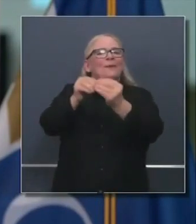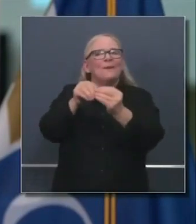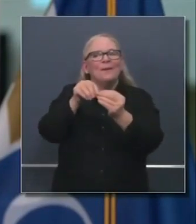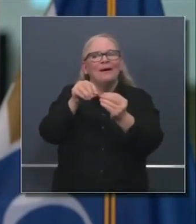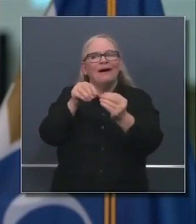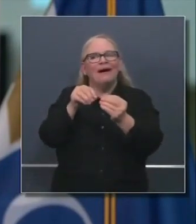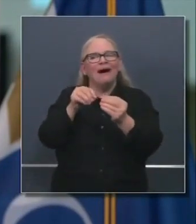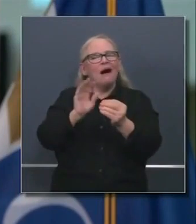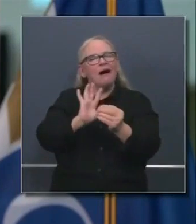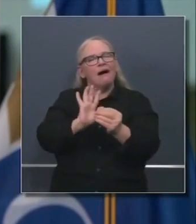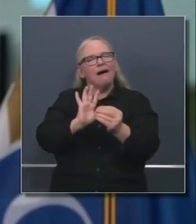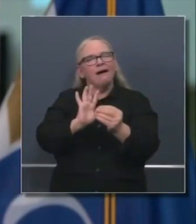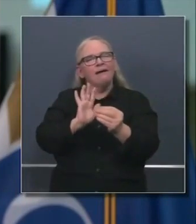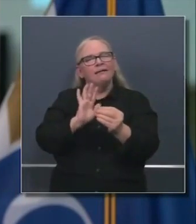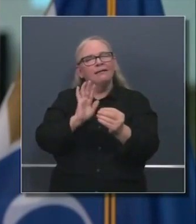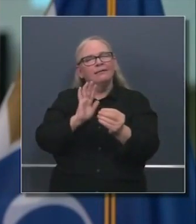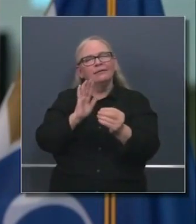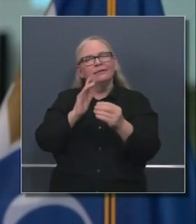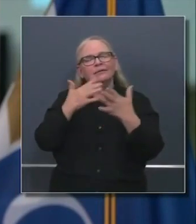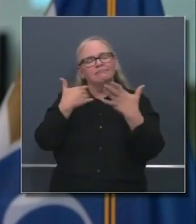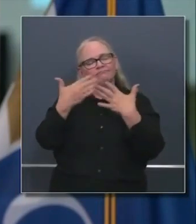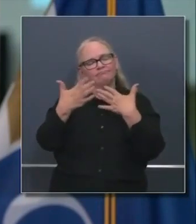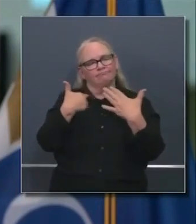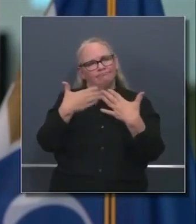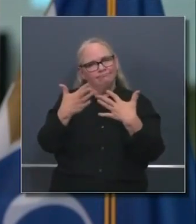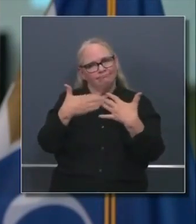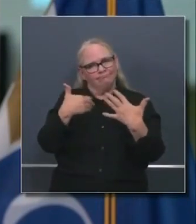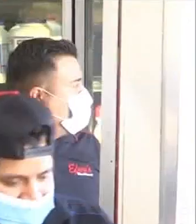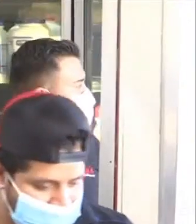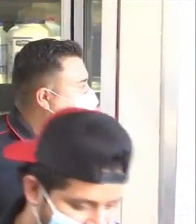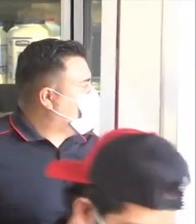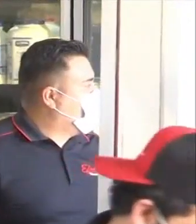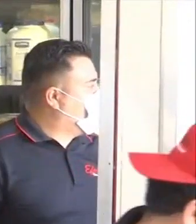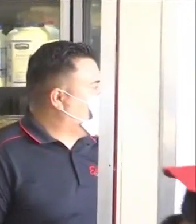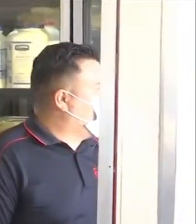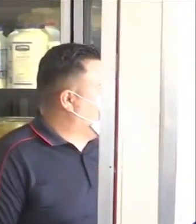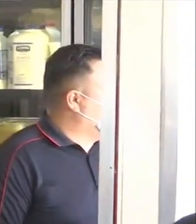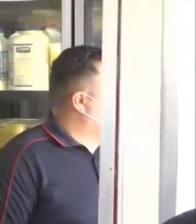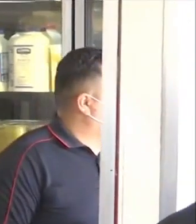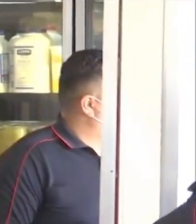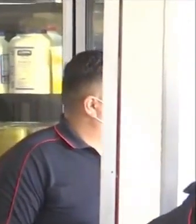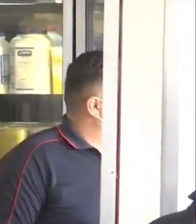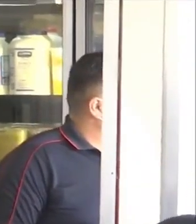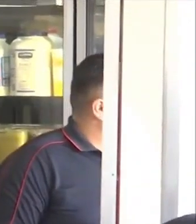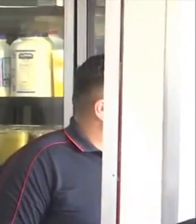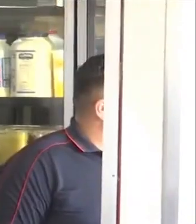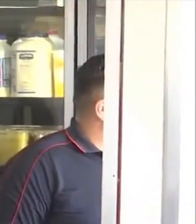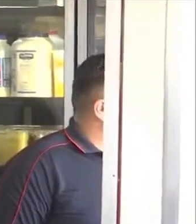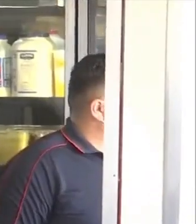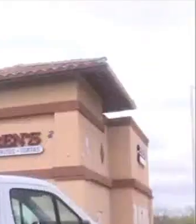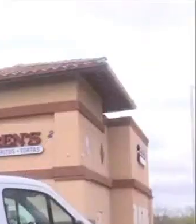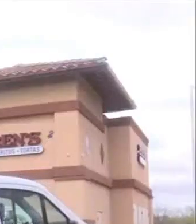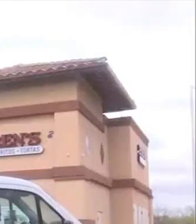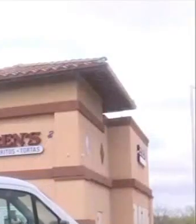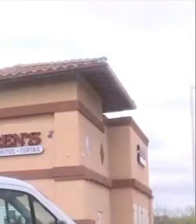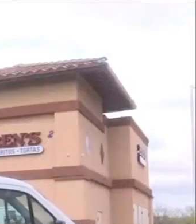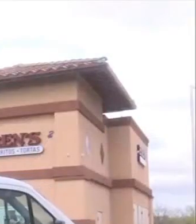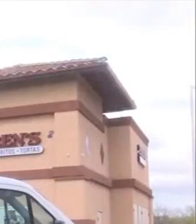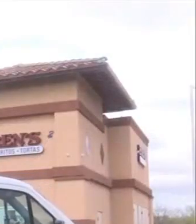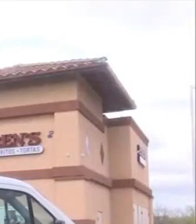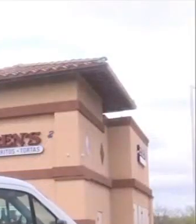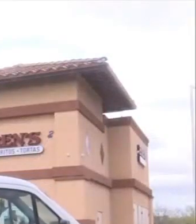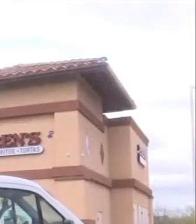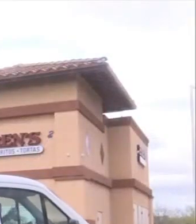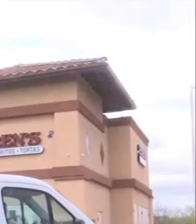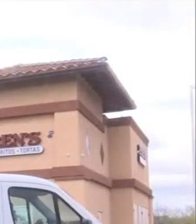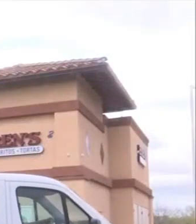to them even if they're in the process of applying santa barbara county says it wrote a letter to the governor